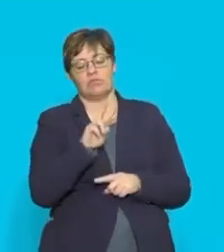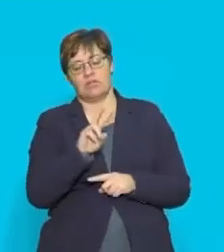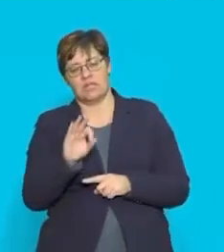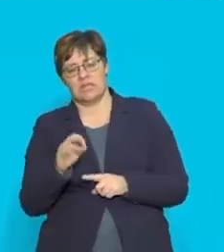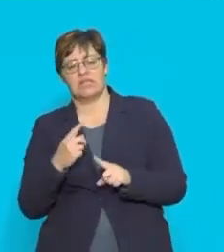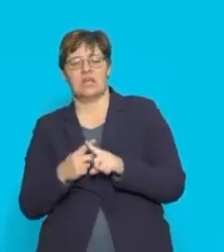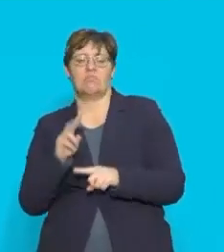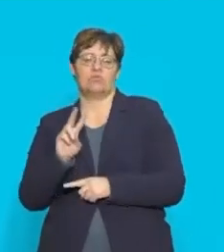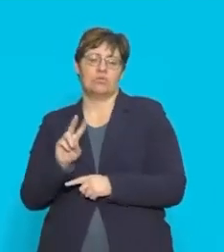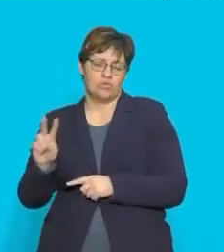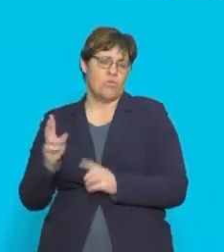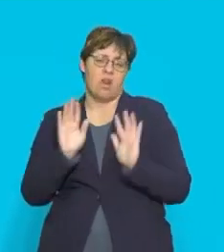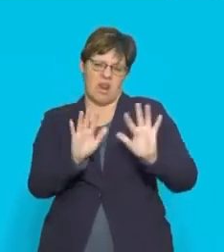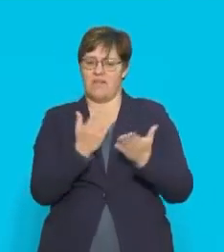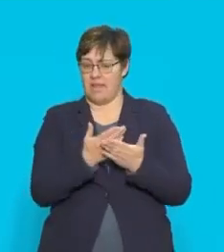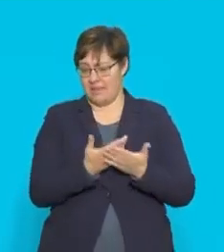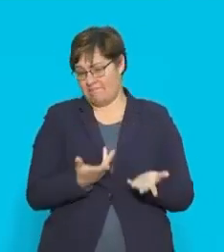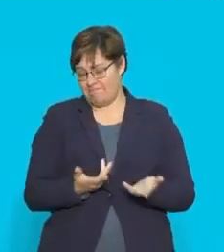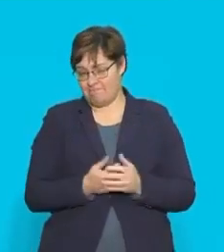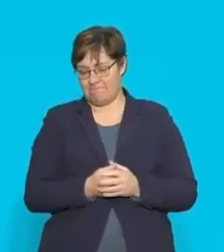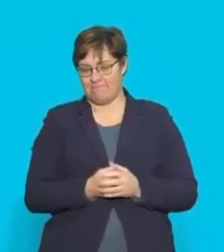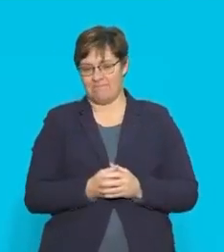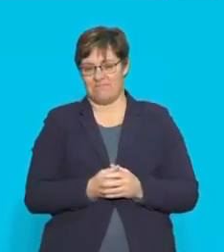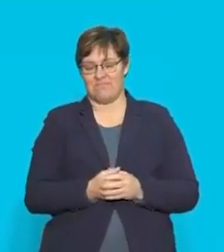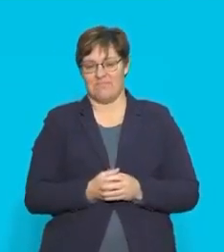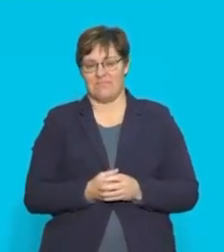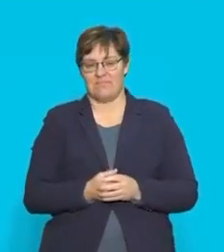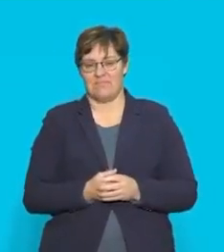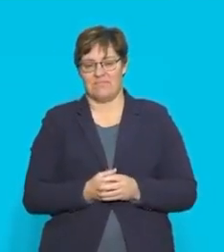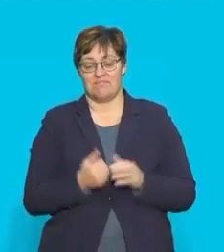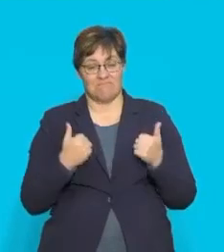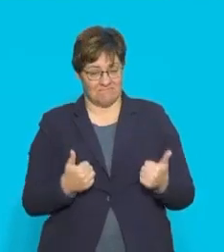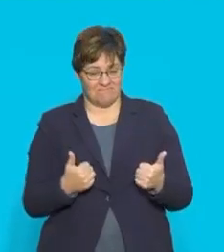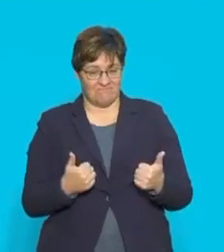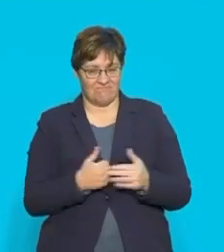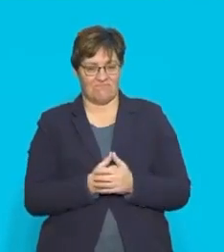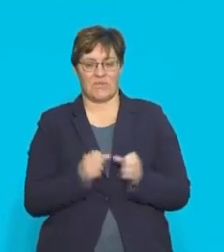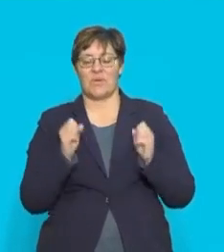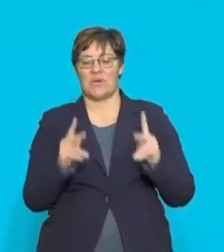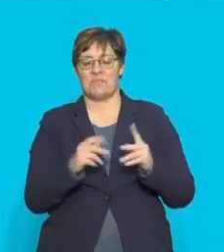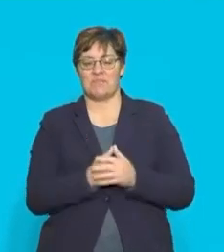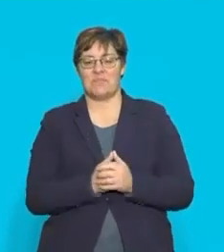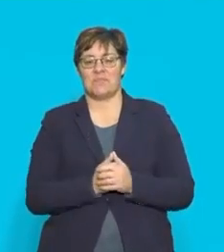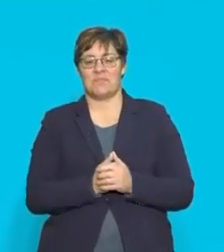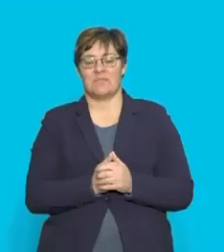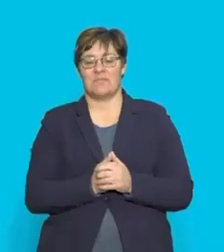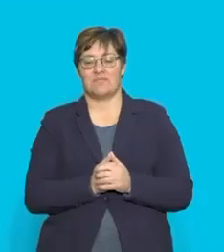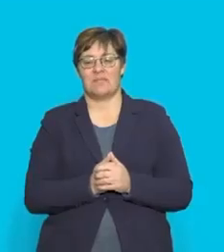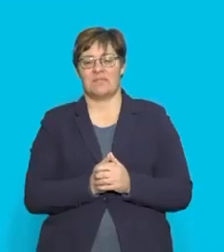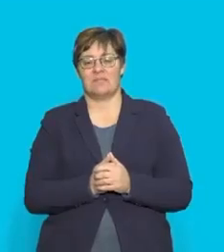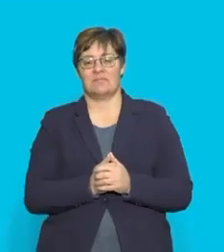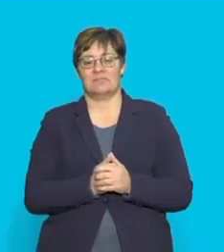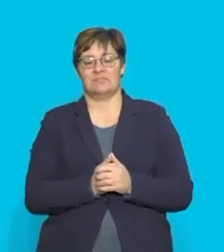22. Are we all together? Okay. Fantastic. Okay.